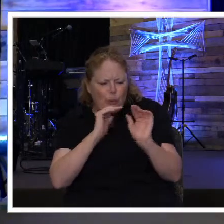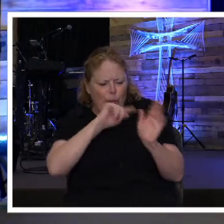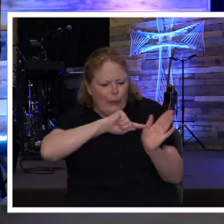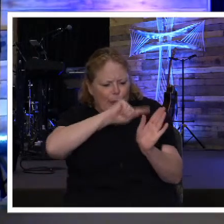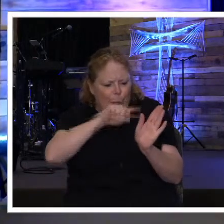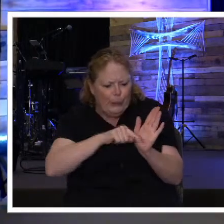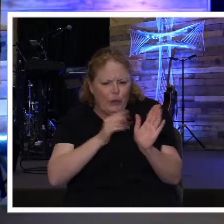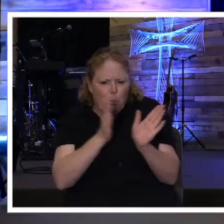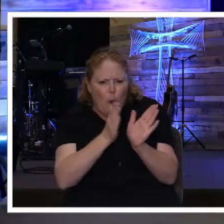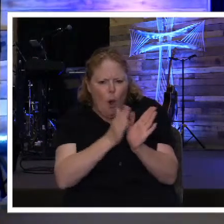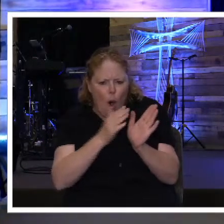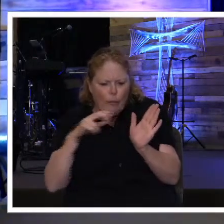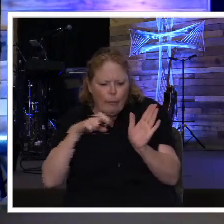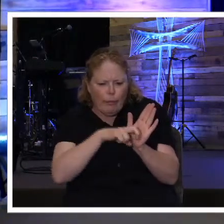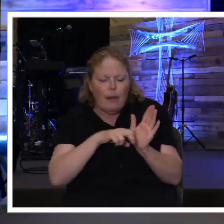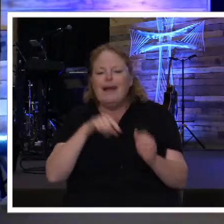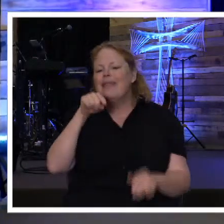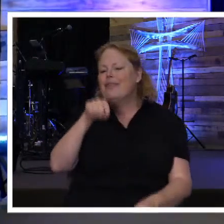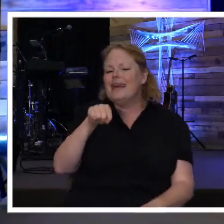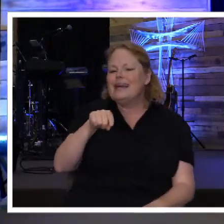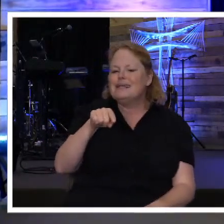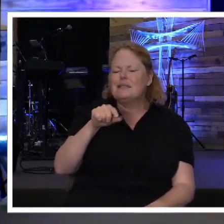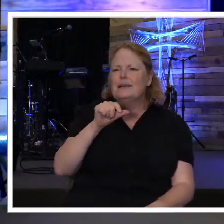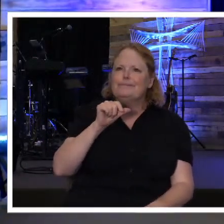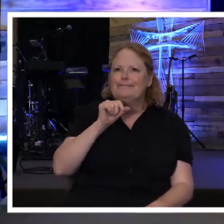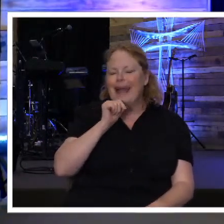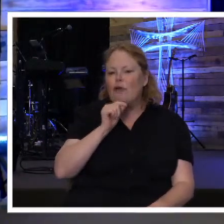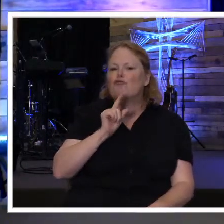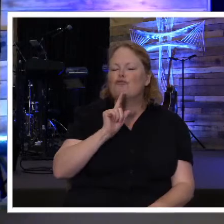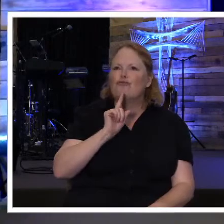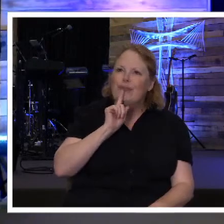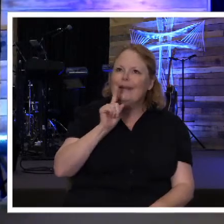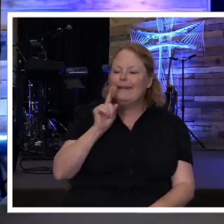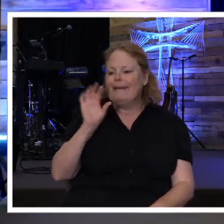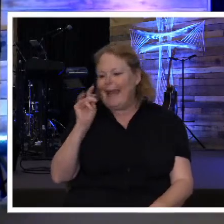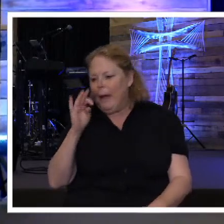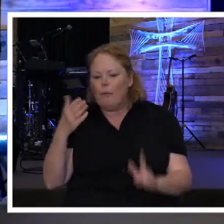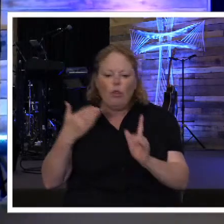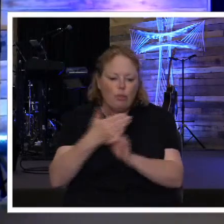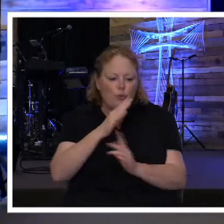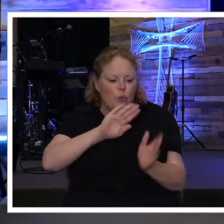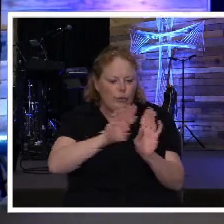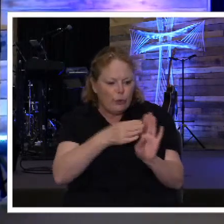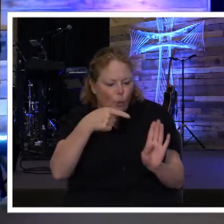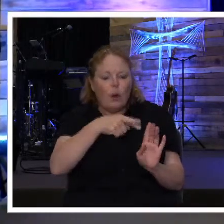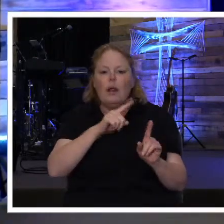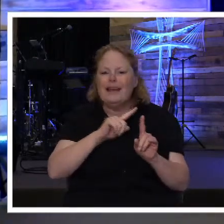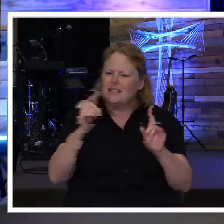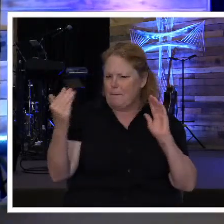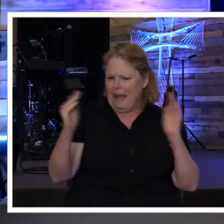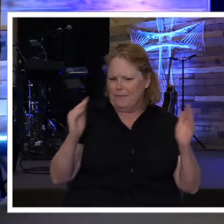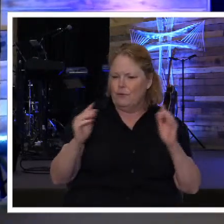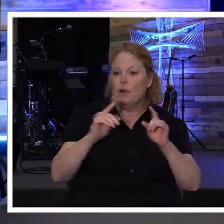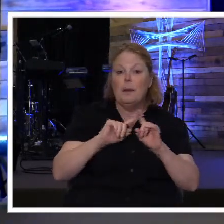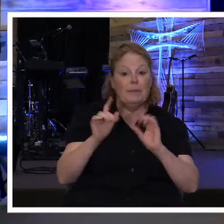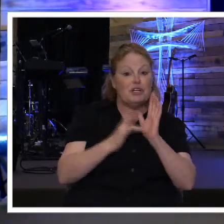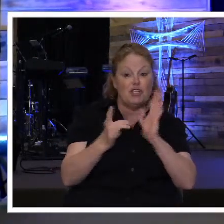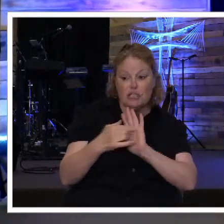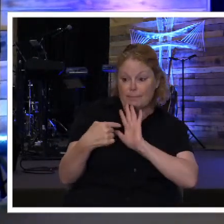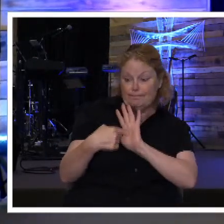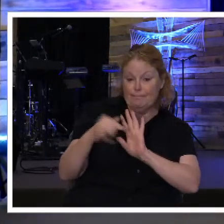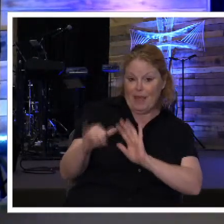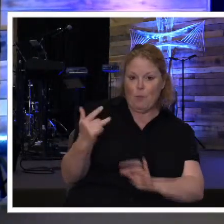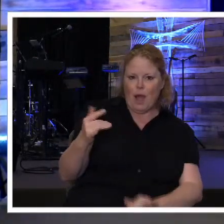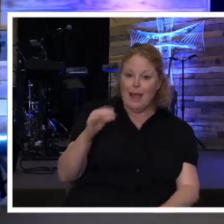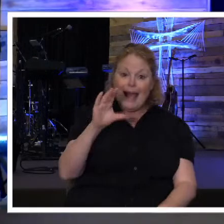God." Now, this is a metaphor, but it's a metaphor of impossibility. The reason Jesus was using this is the